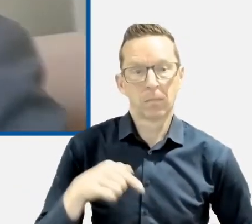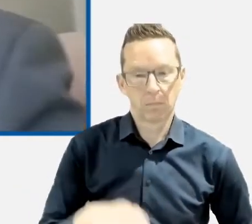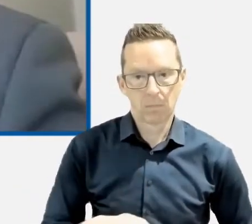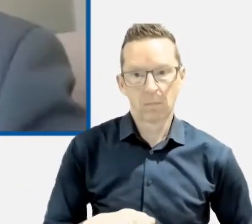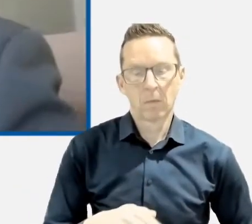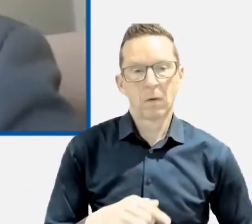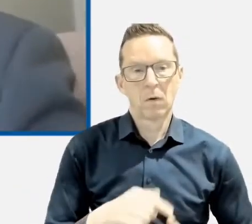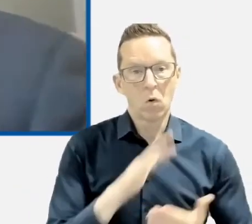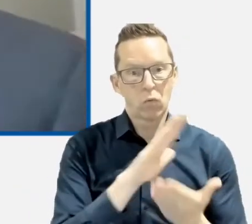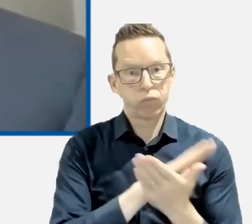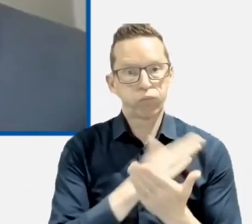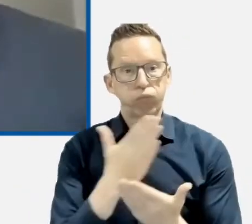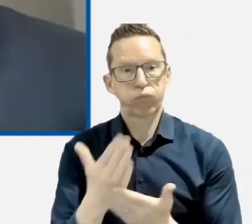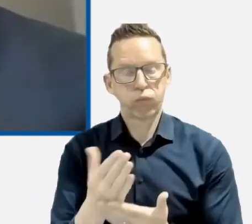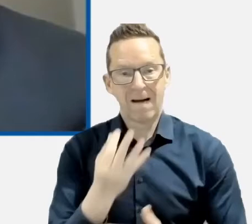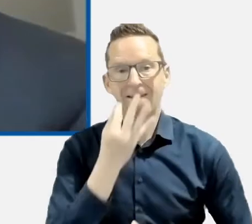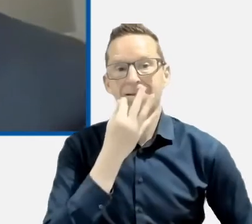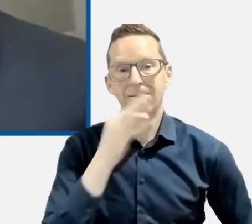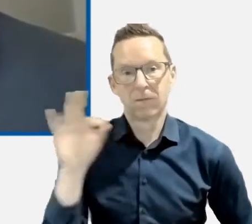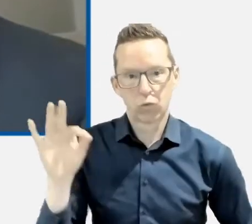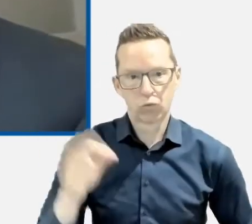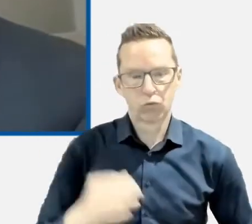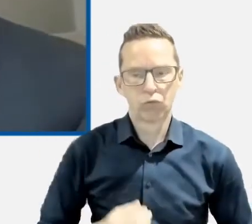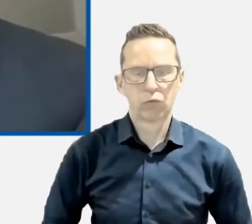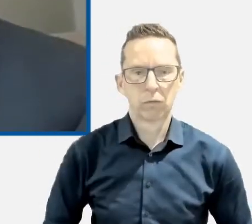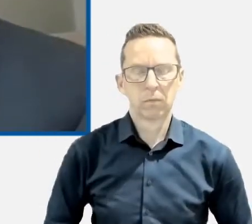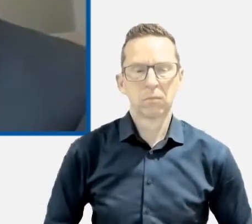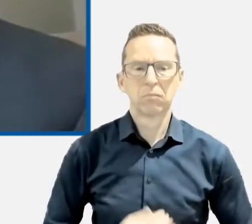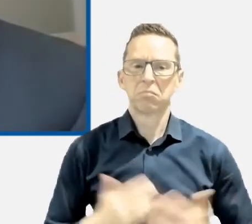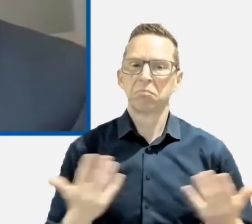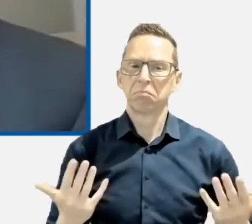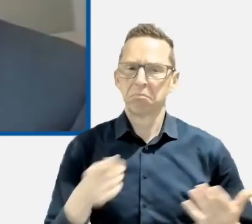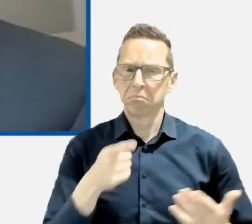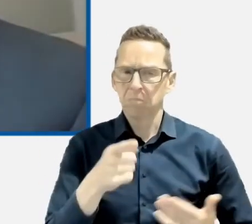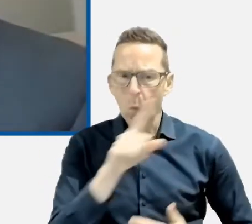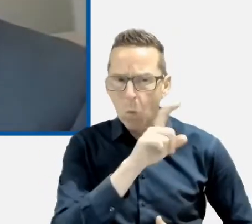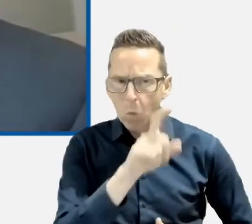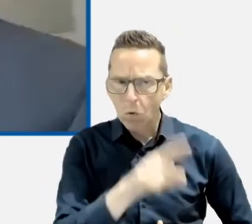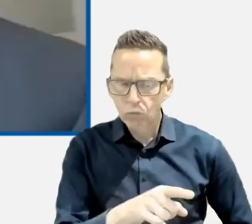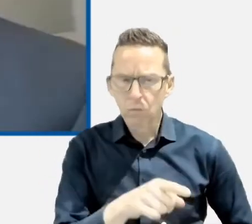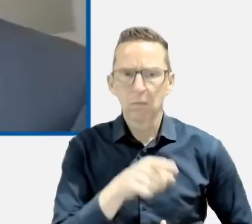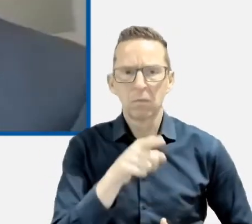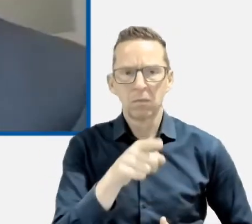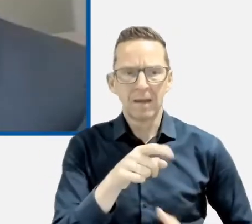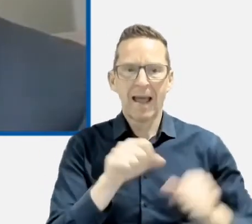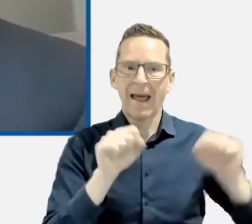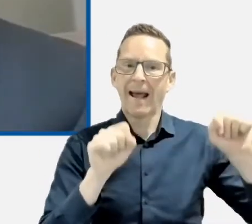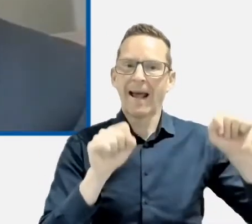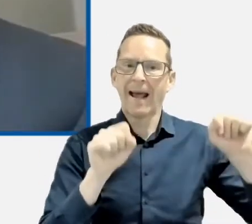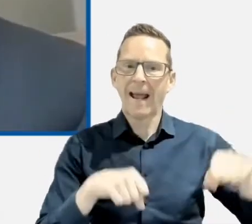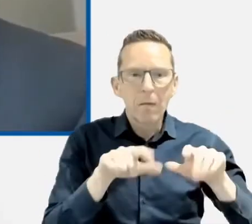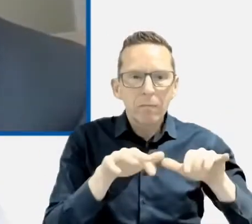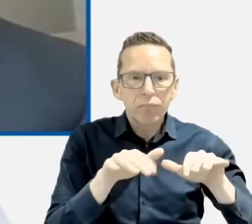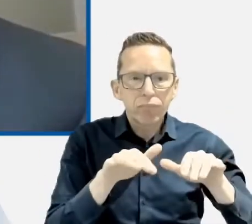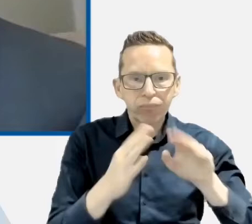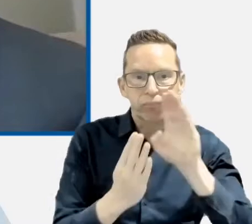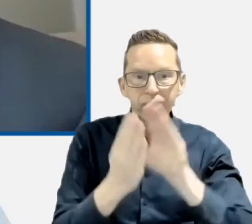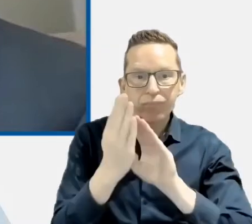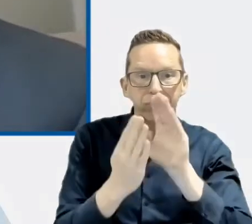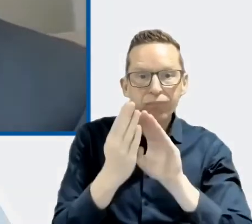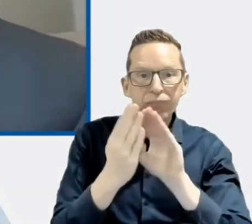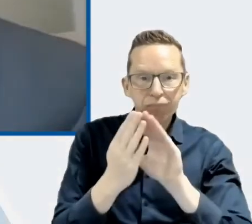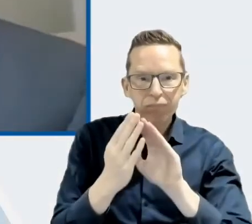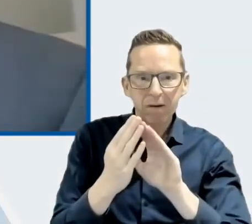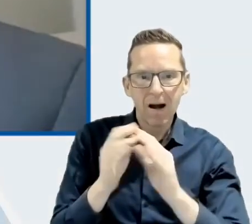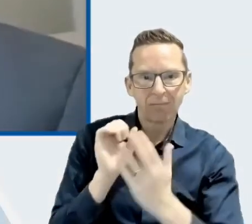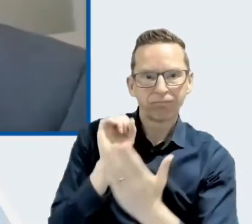any questions, please direct them to the chat box, and we will make sure that we attend to